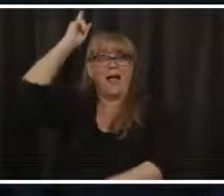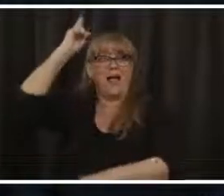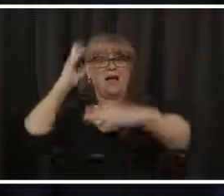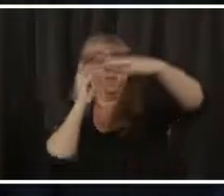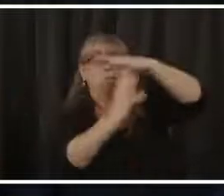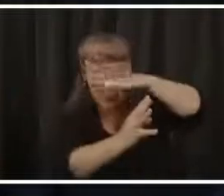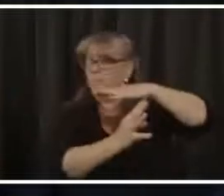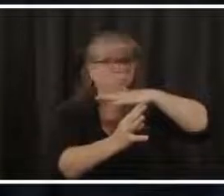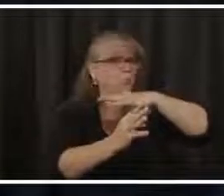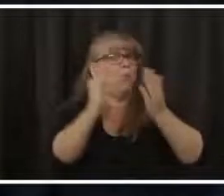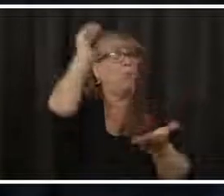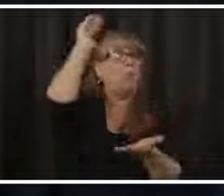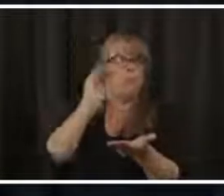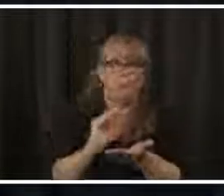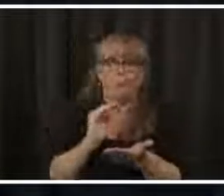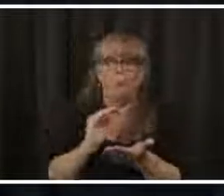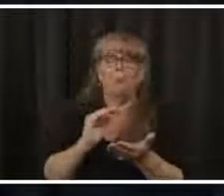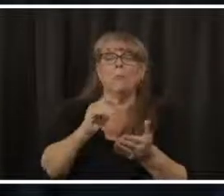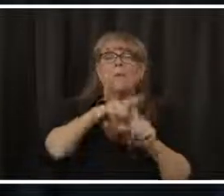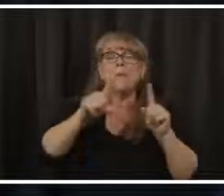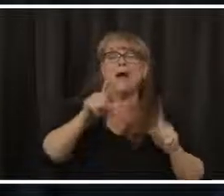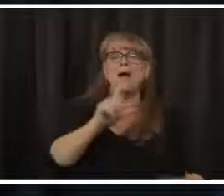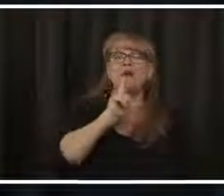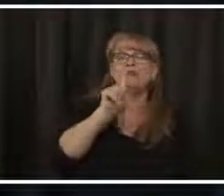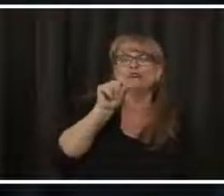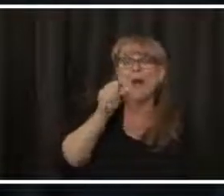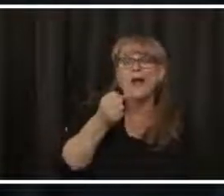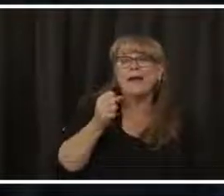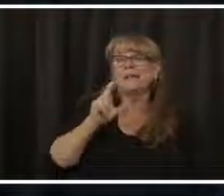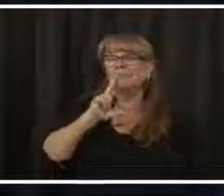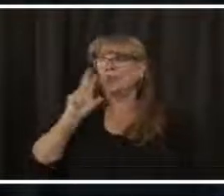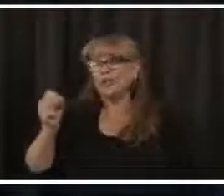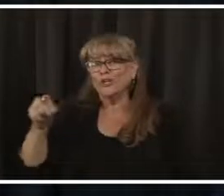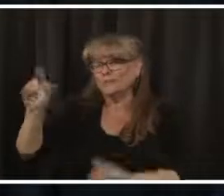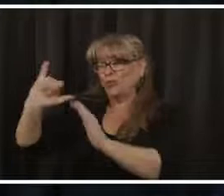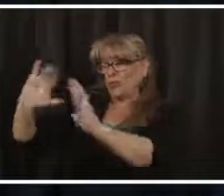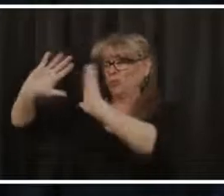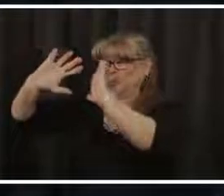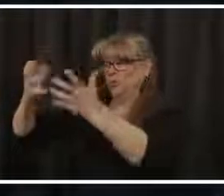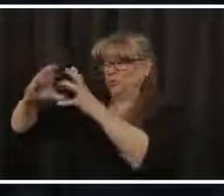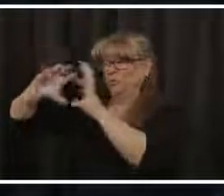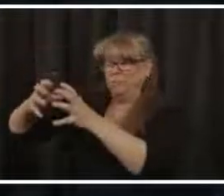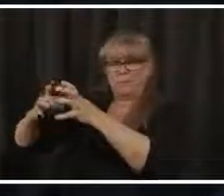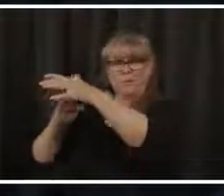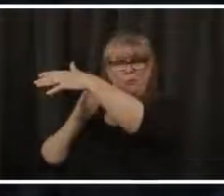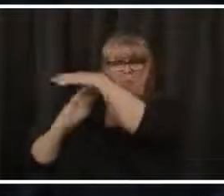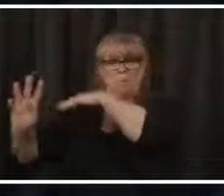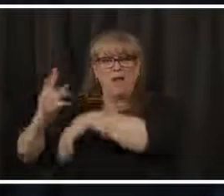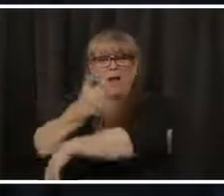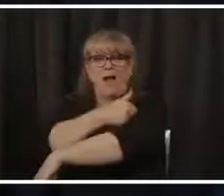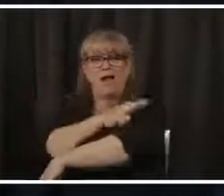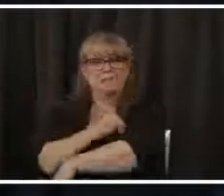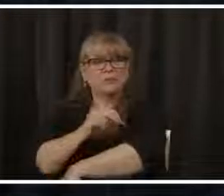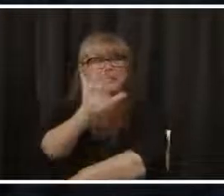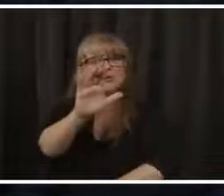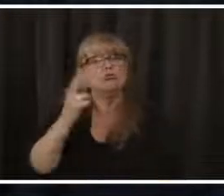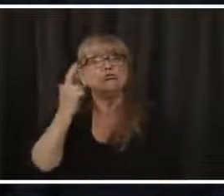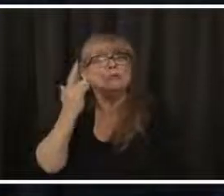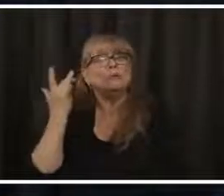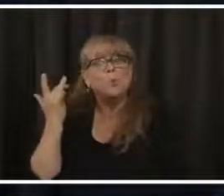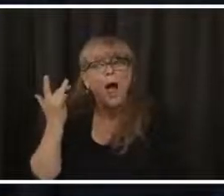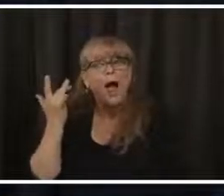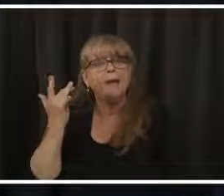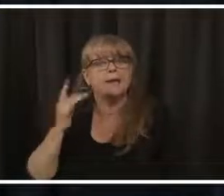40s is going up, because many of them haven't been vaccinated yet. It's also why areas of our state have more danger from the virus,